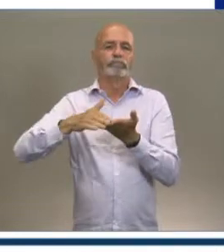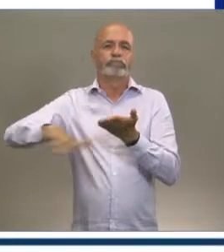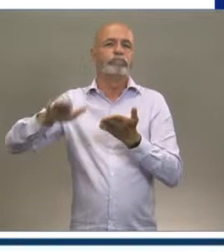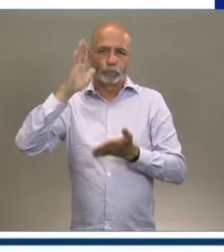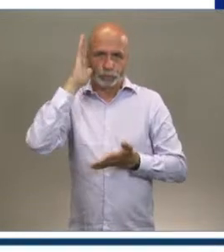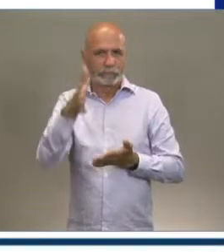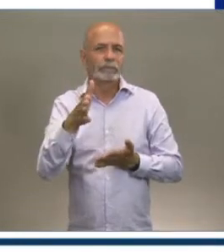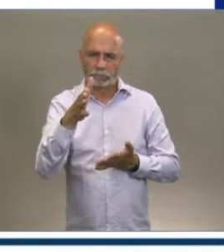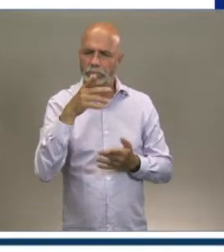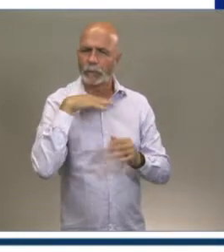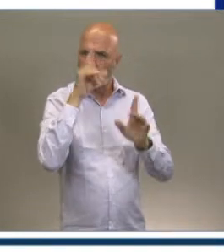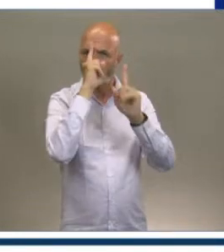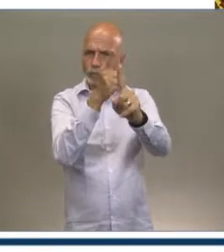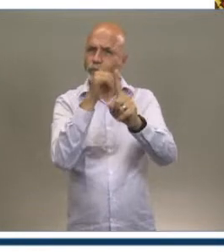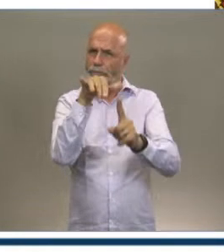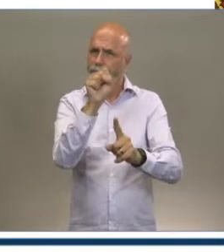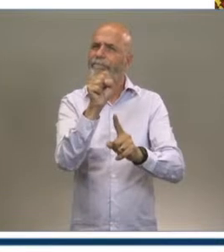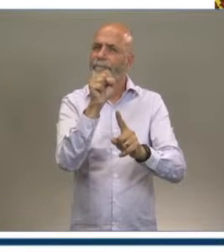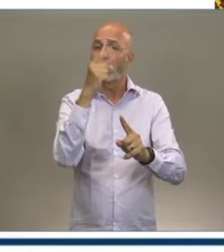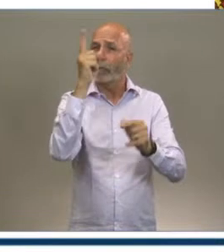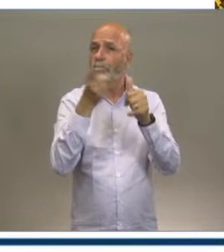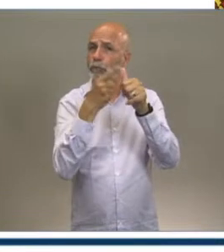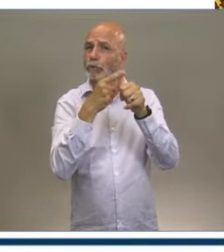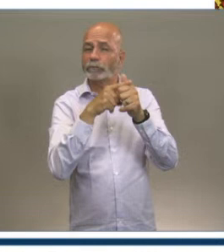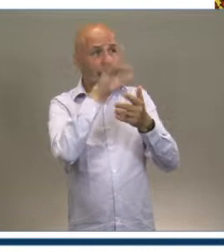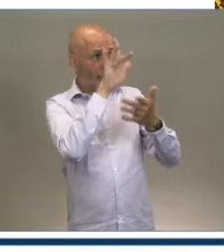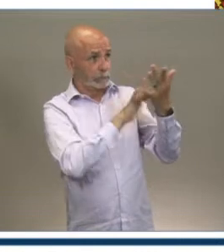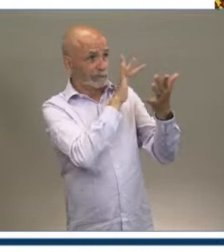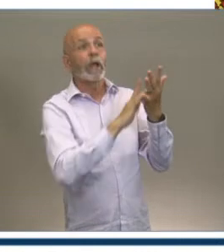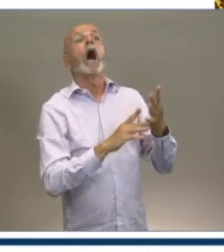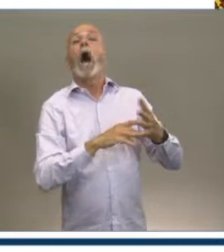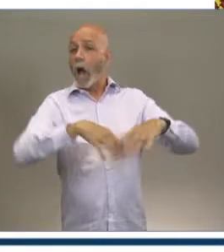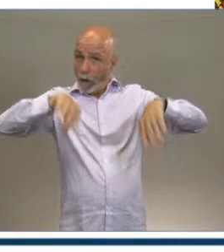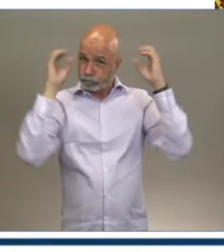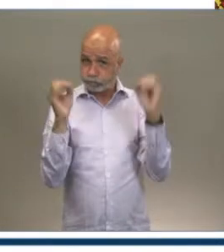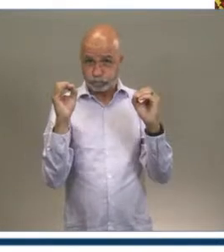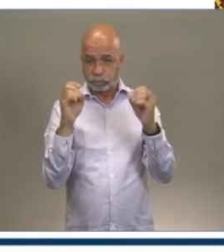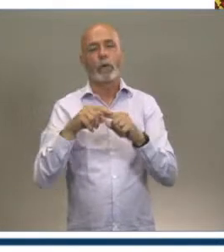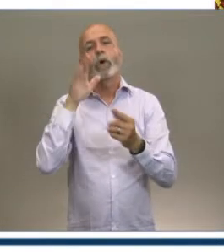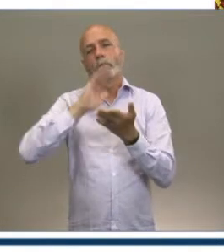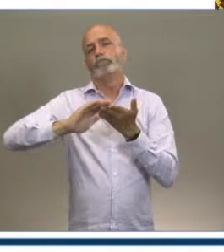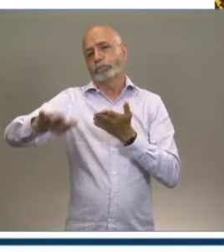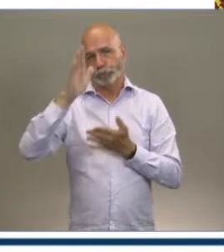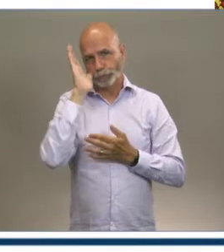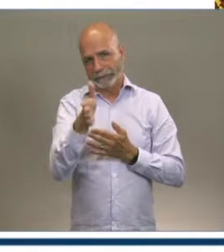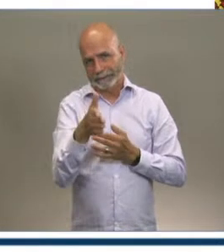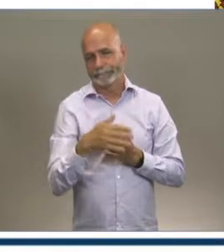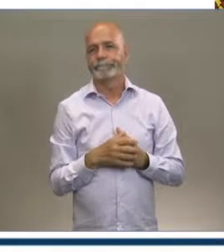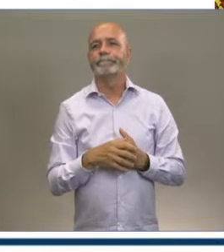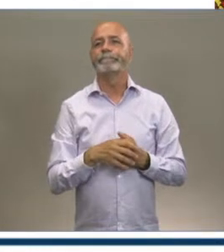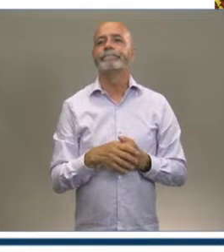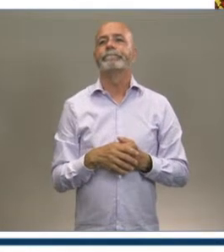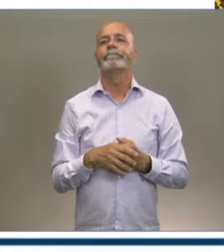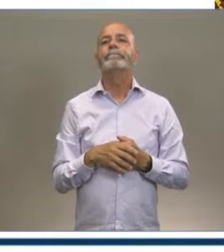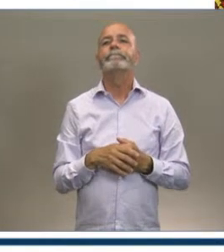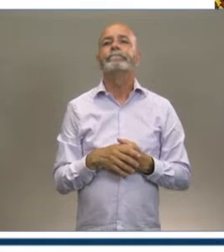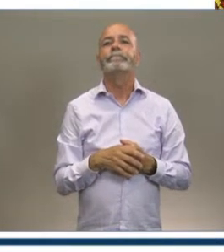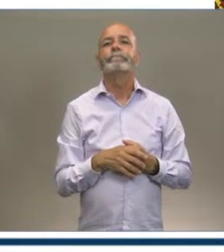once that takes place. Moving on, we'll go to Andrew Waugh with the Telegraph Journal. Go ahead, Andrew.